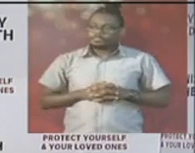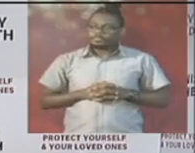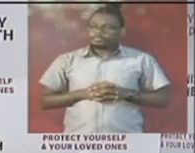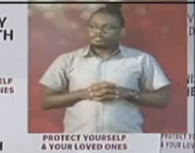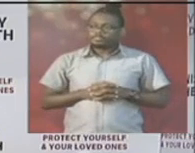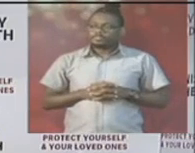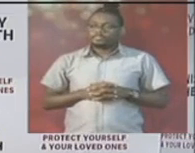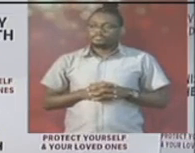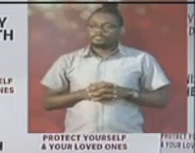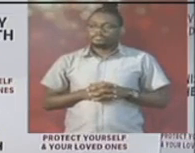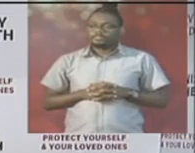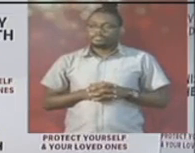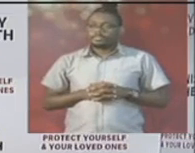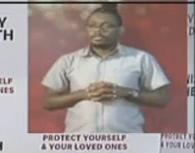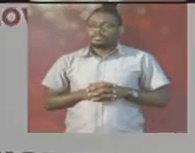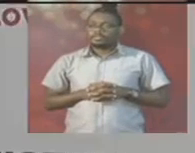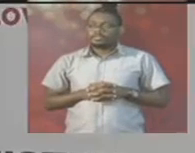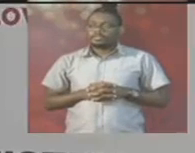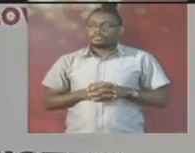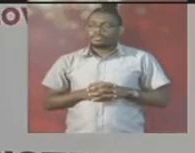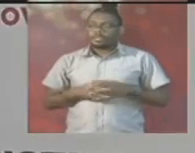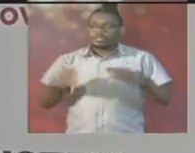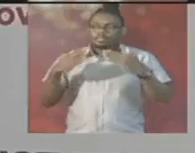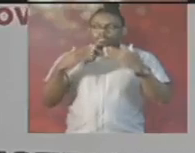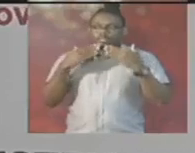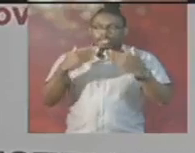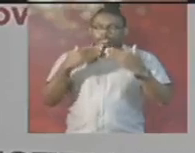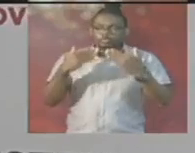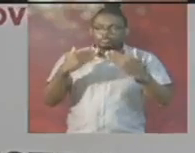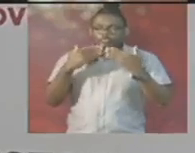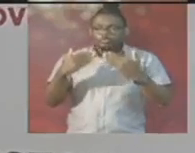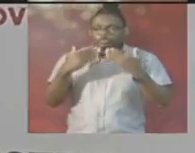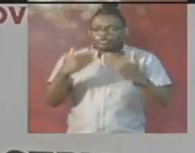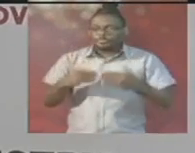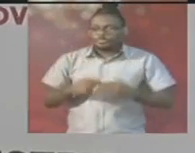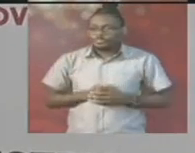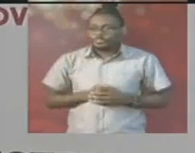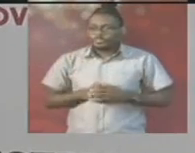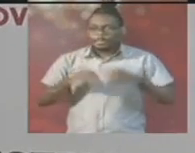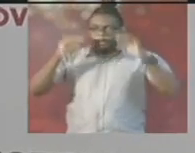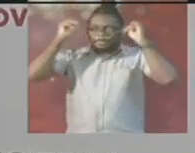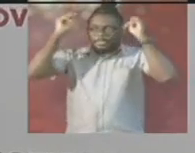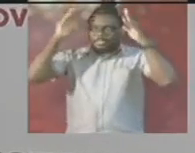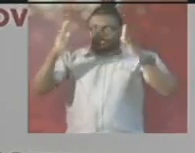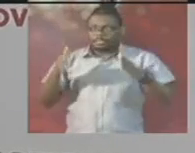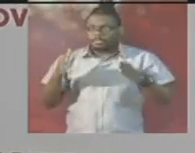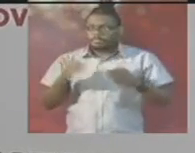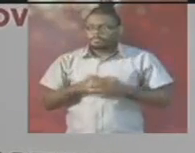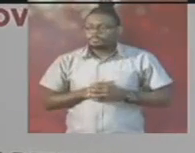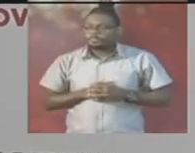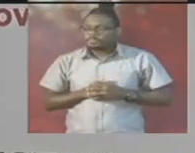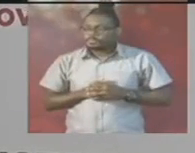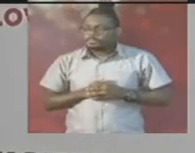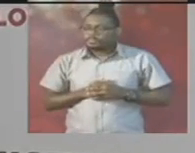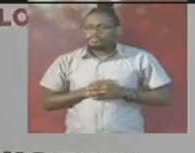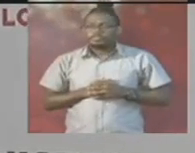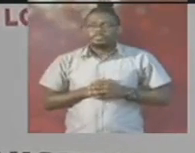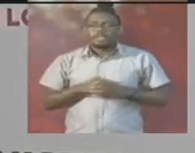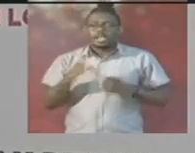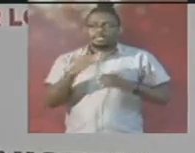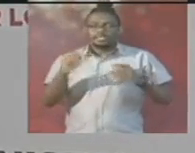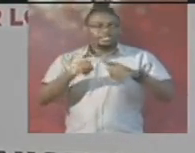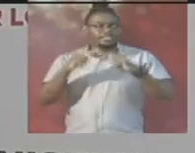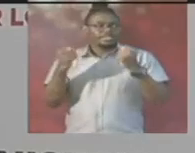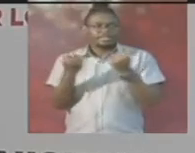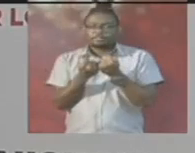Thank you very kindly, Mr. Alexander. Thank you very much, Minister Dayal Singh, and the team of supreme